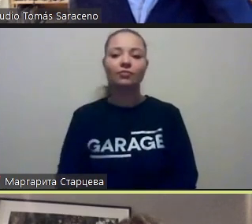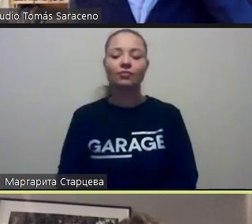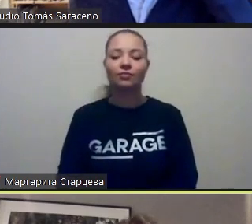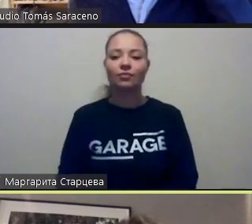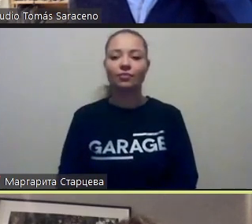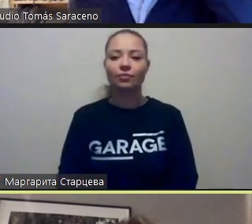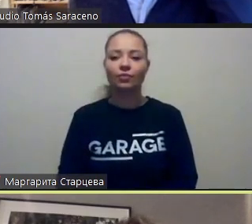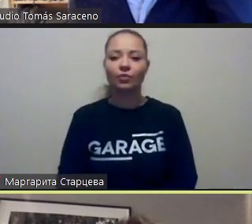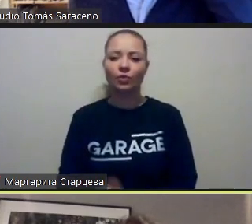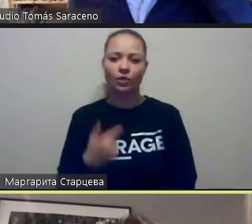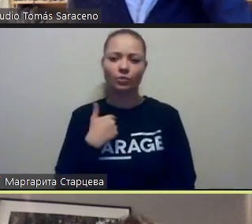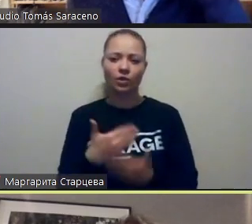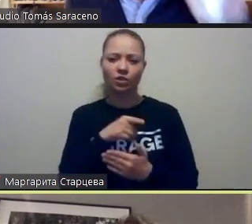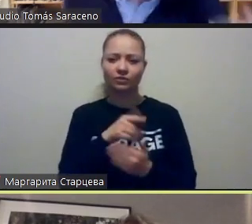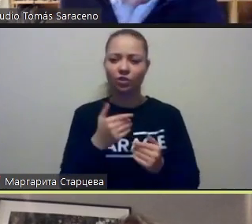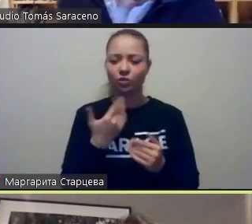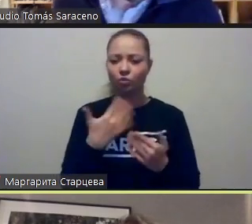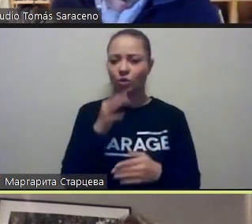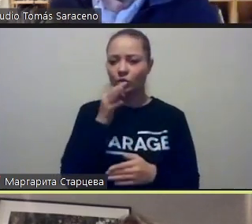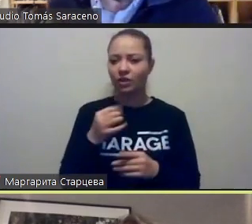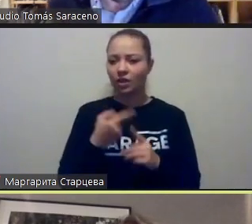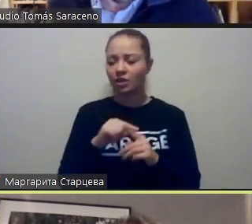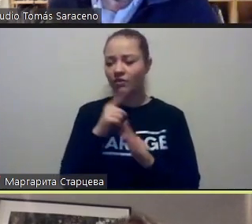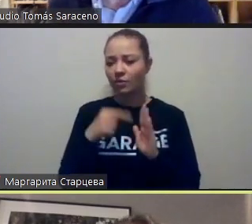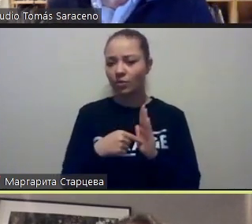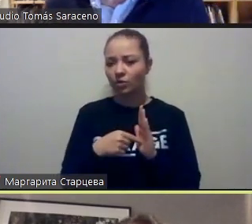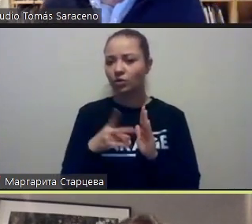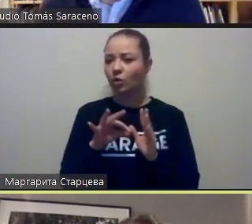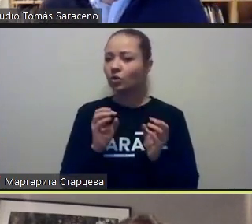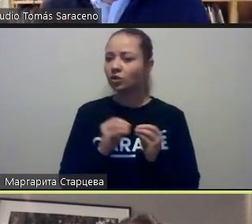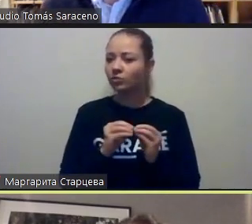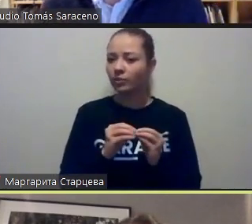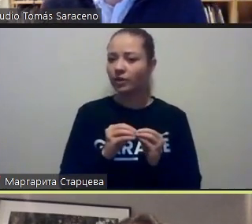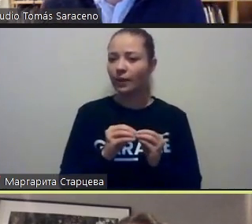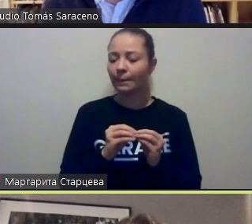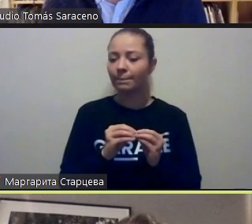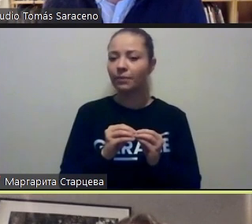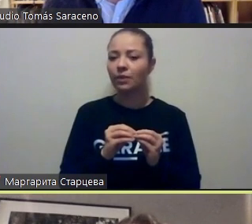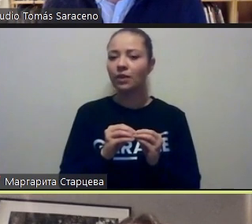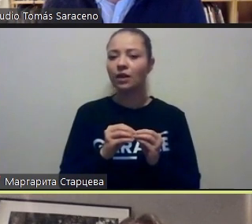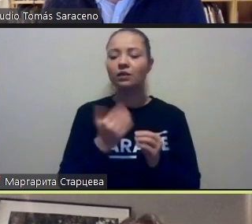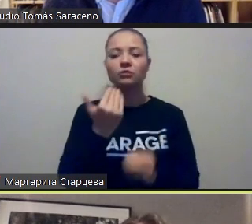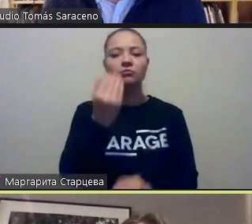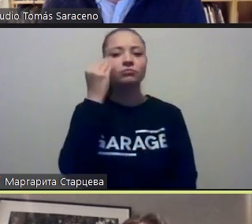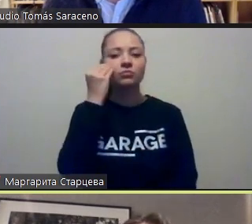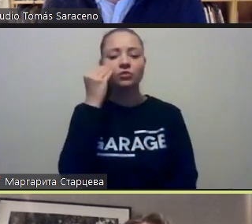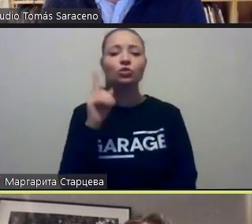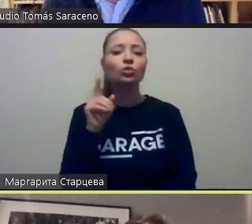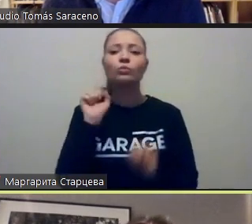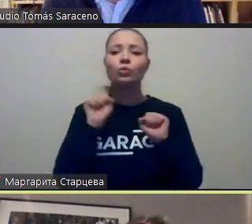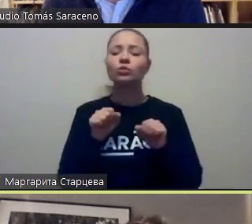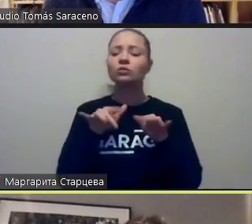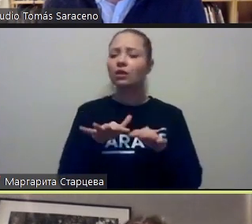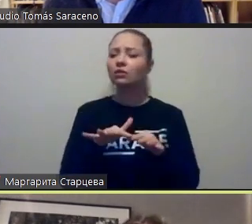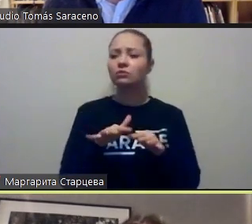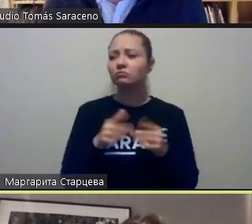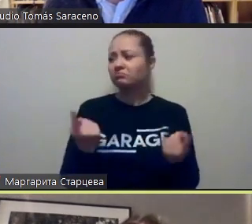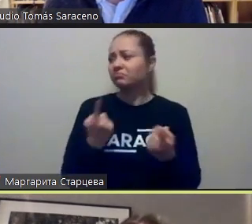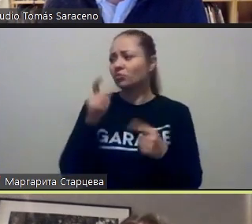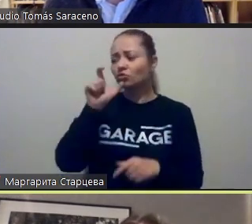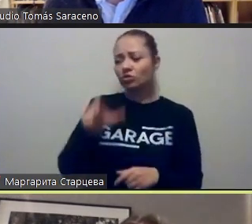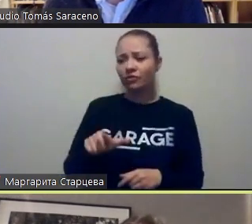do you think? I think you have in part answered this question, but still I'd like to speak it out. What can an